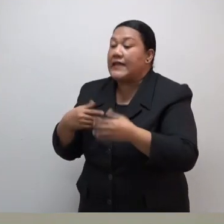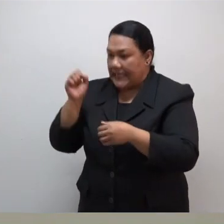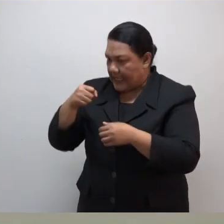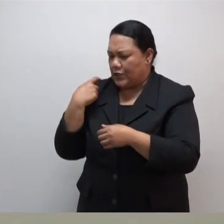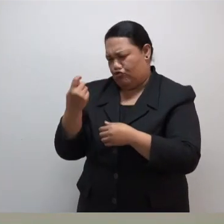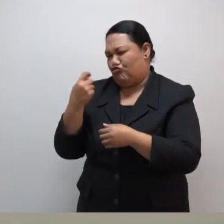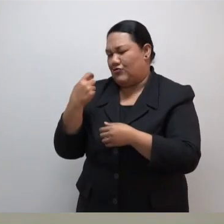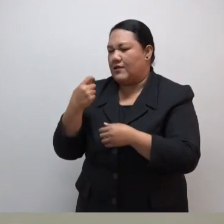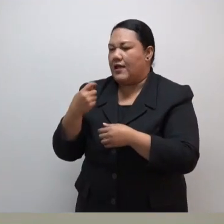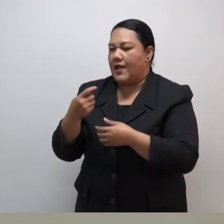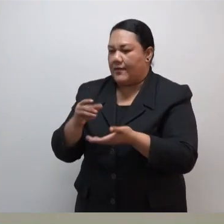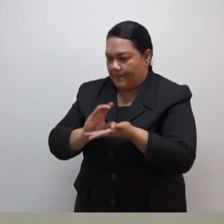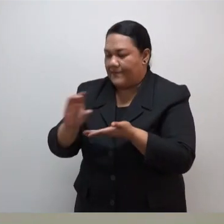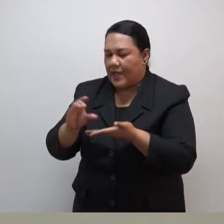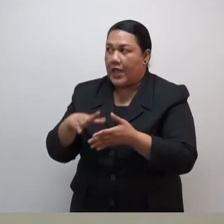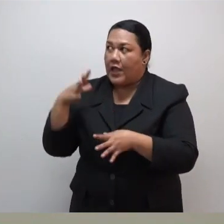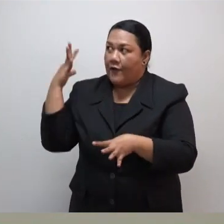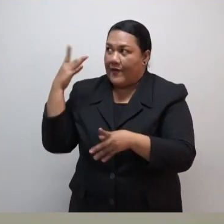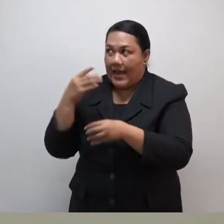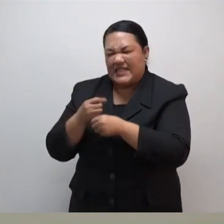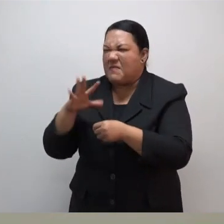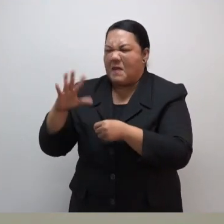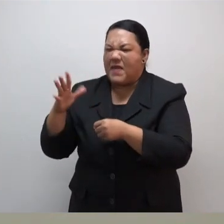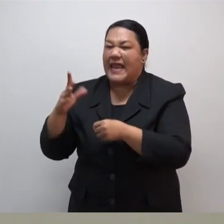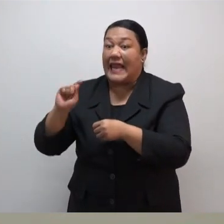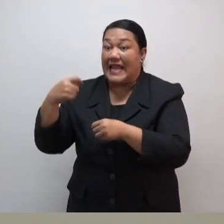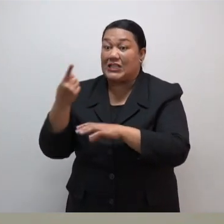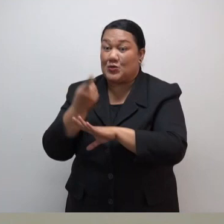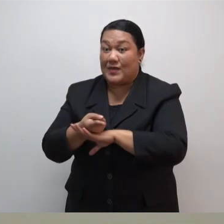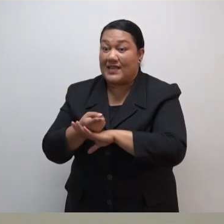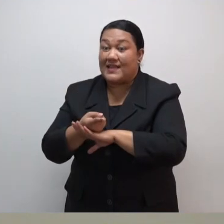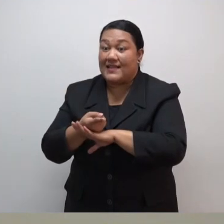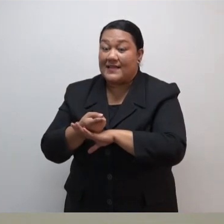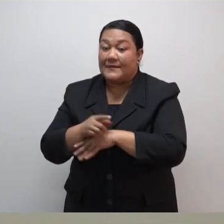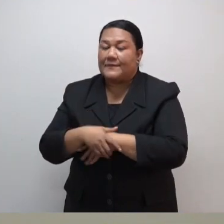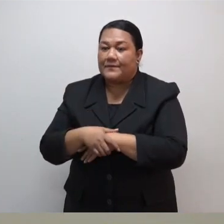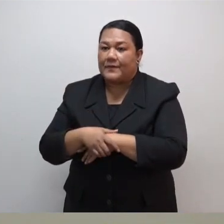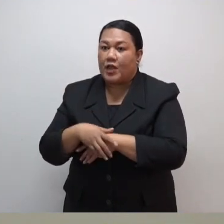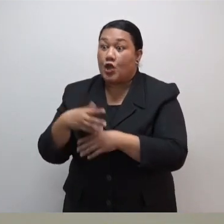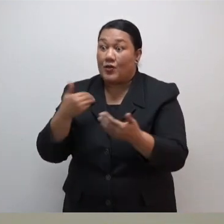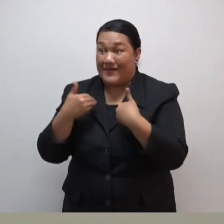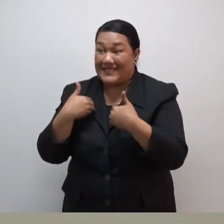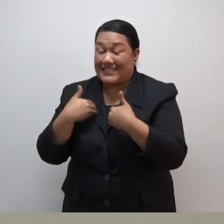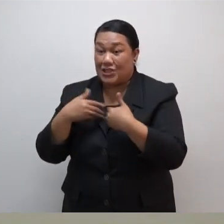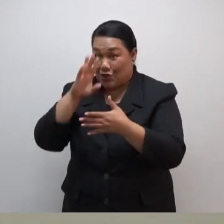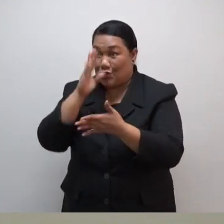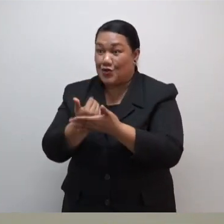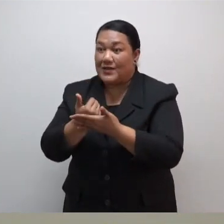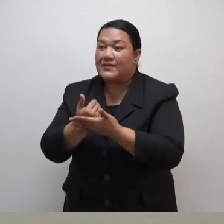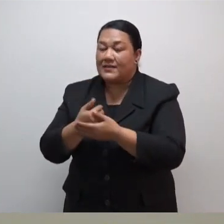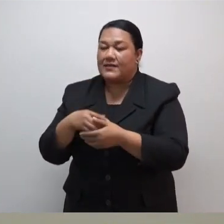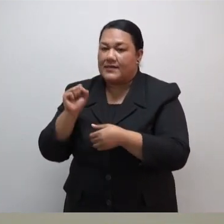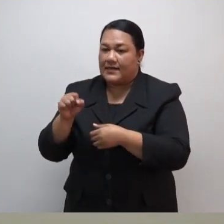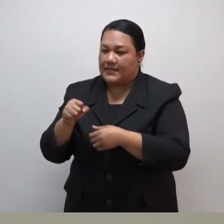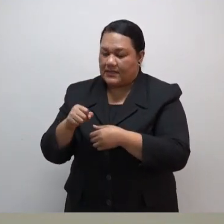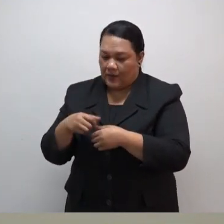been finalized, and we hope to do that next week. In respect of the university students, we are still working it out with the universities